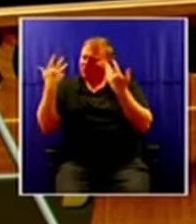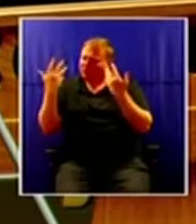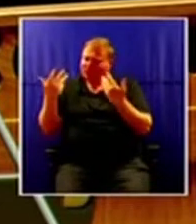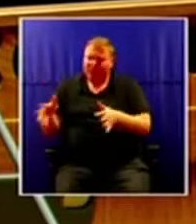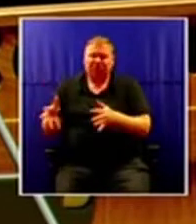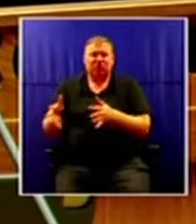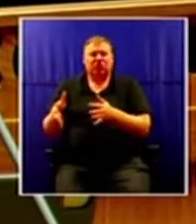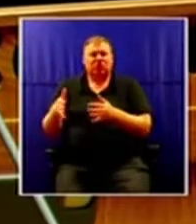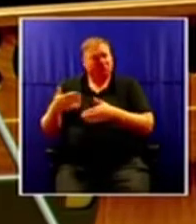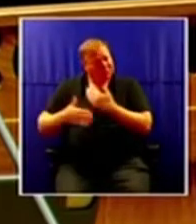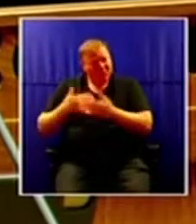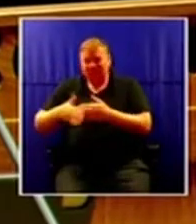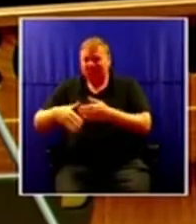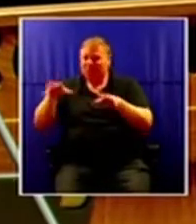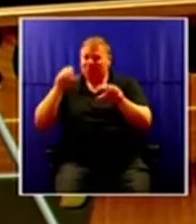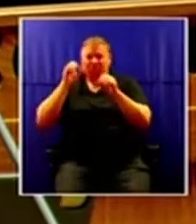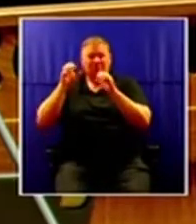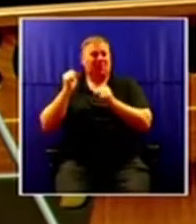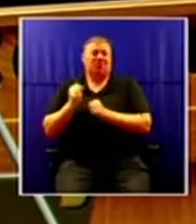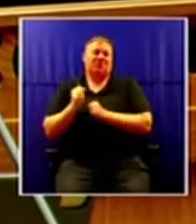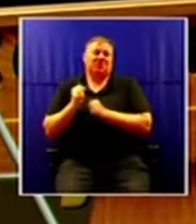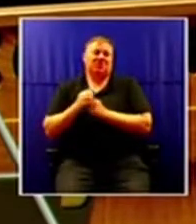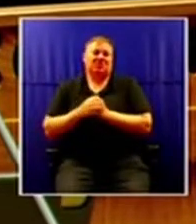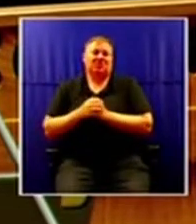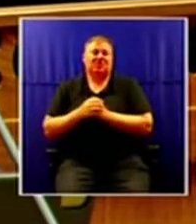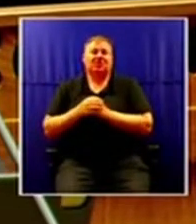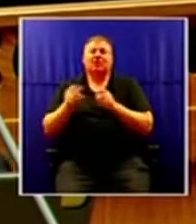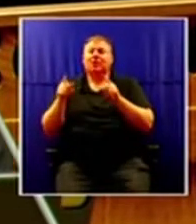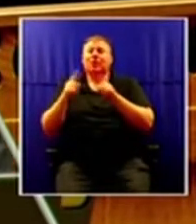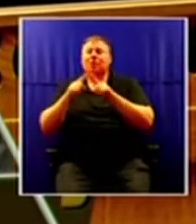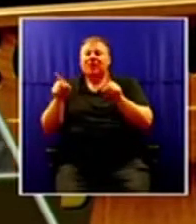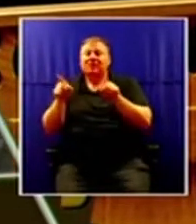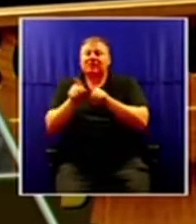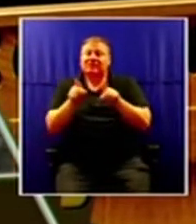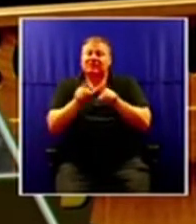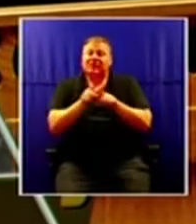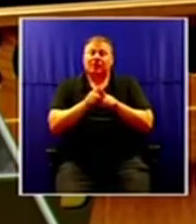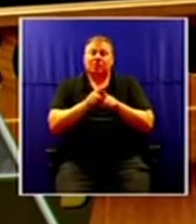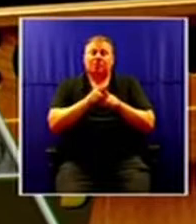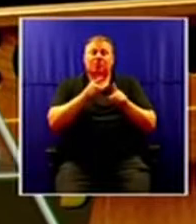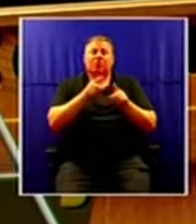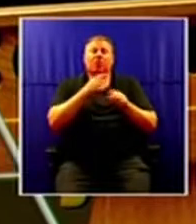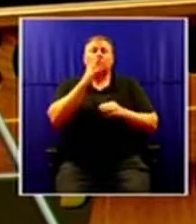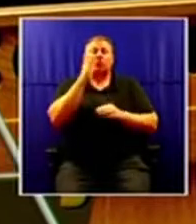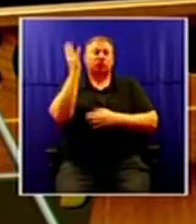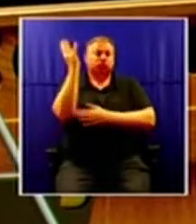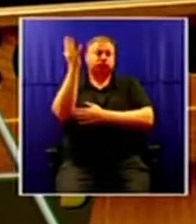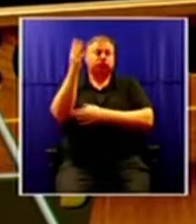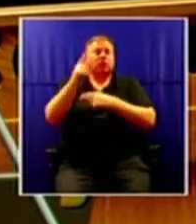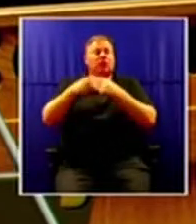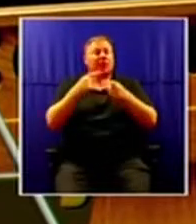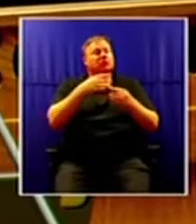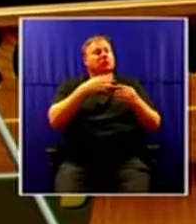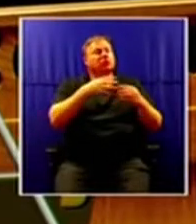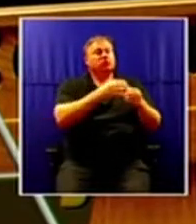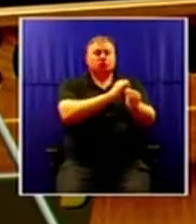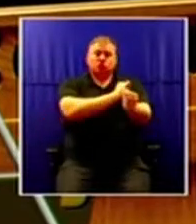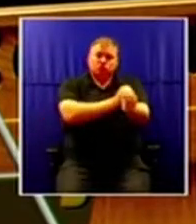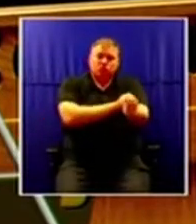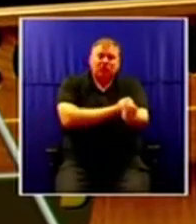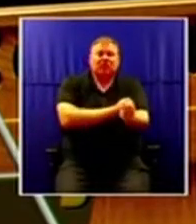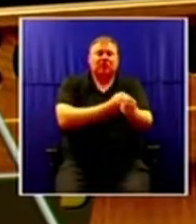experience. But I also spoke about our strength and resilience as a